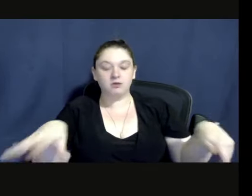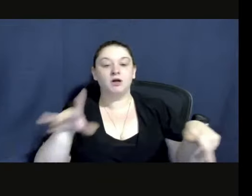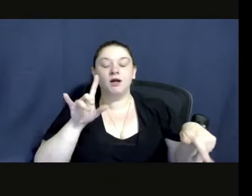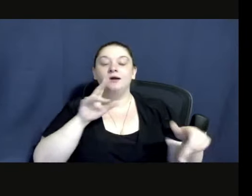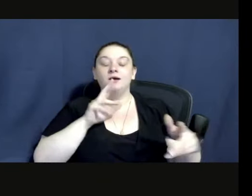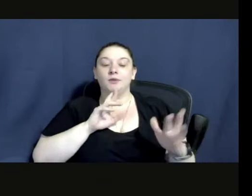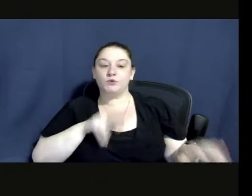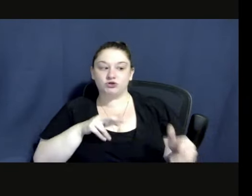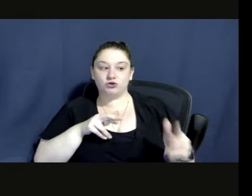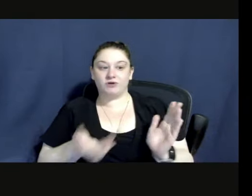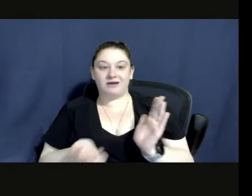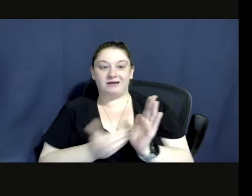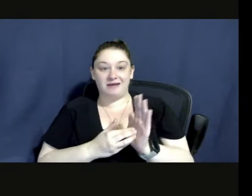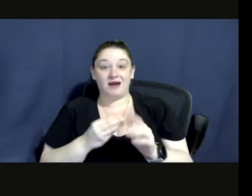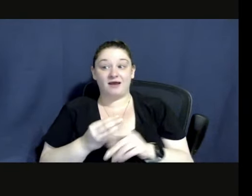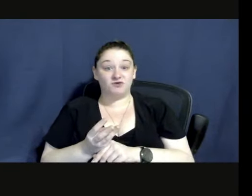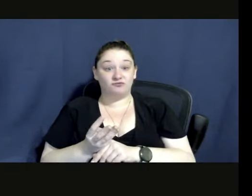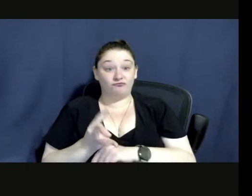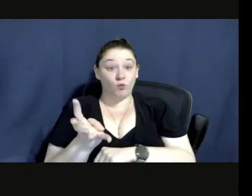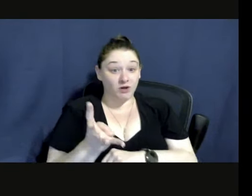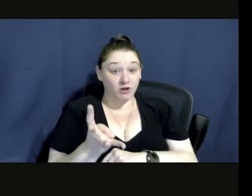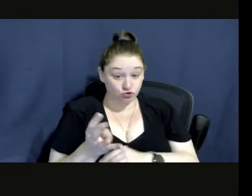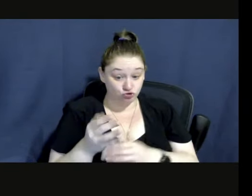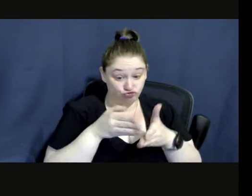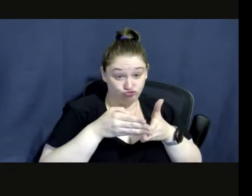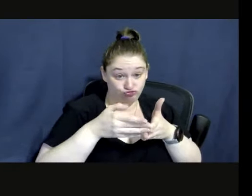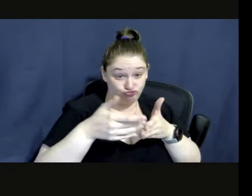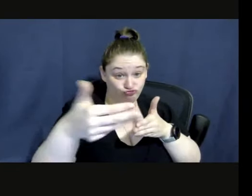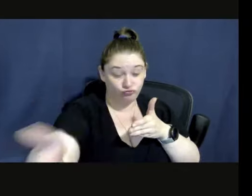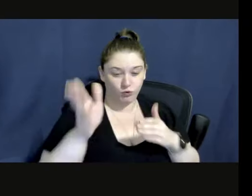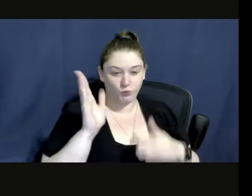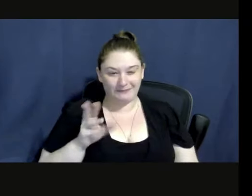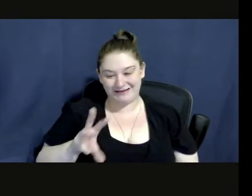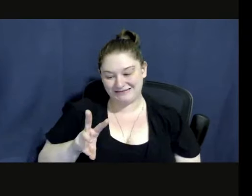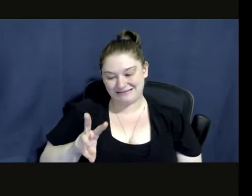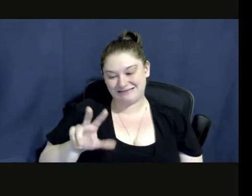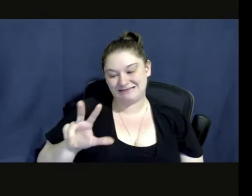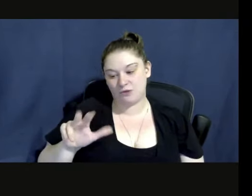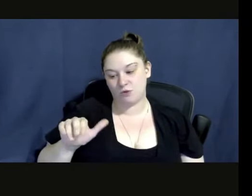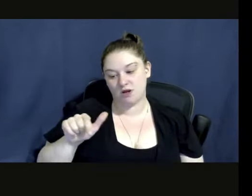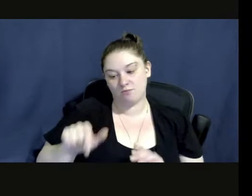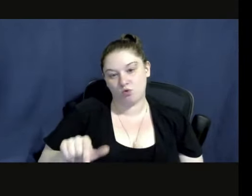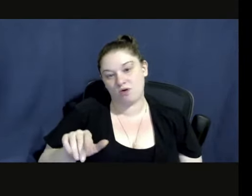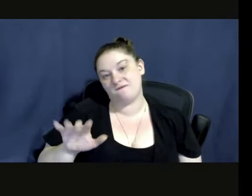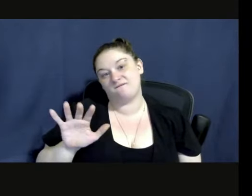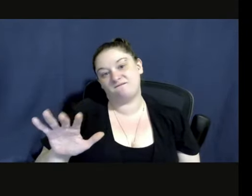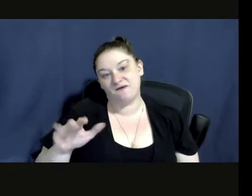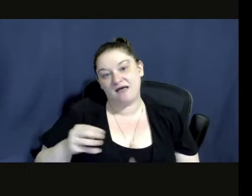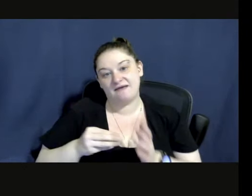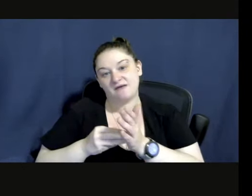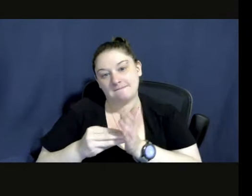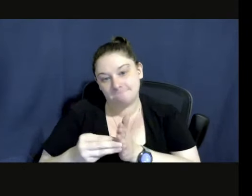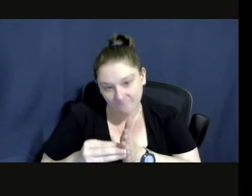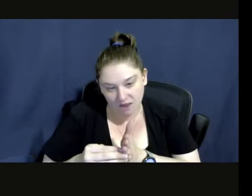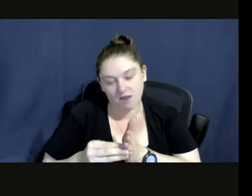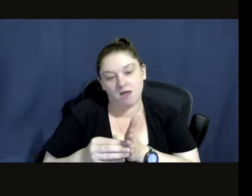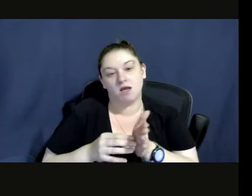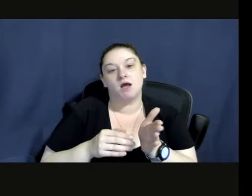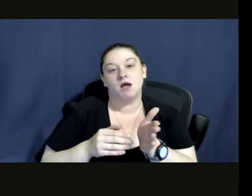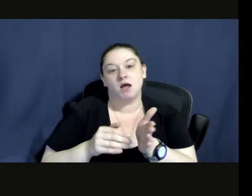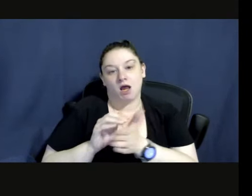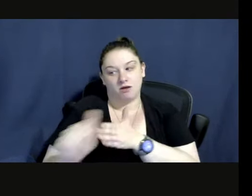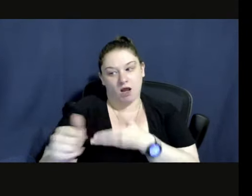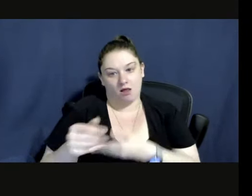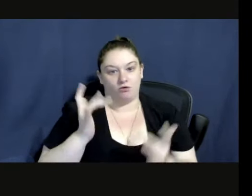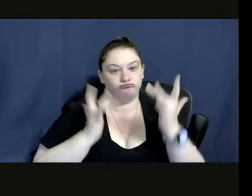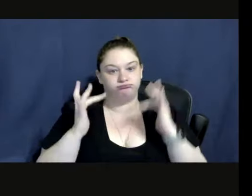after 4 more years would be a $63.5 million budget shortfall. So the